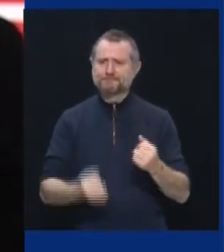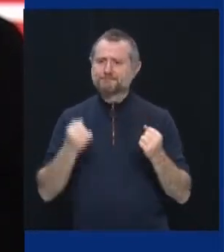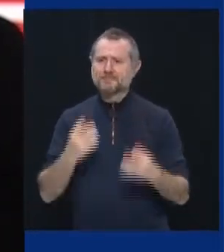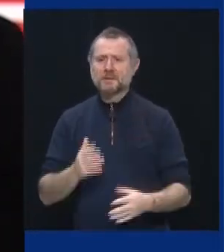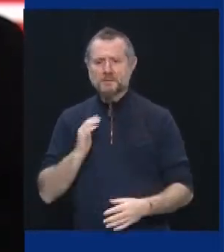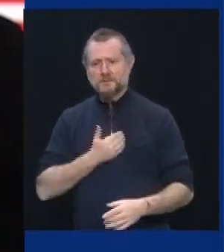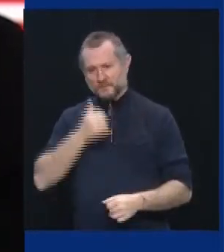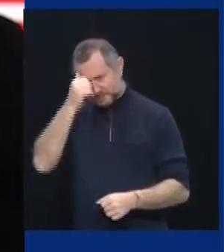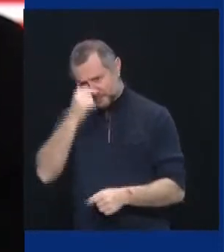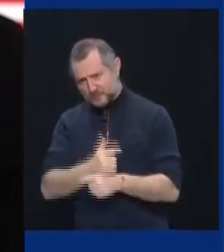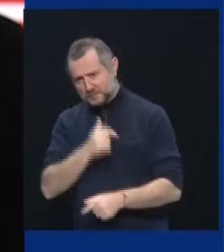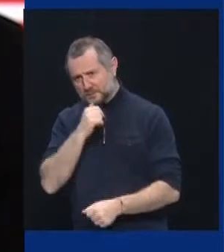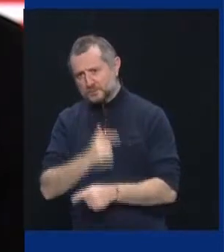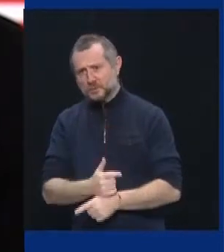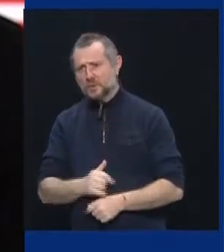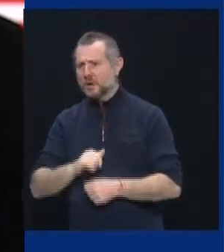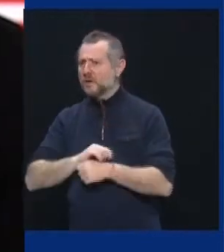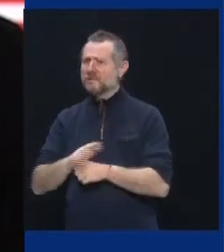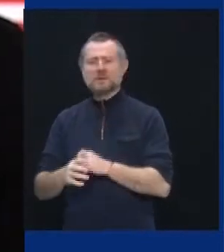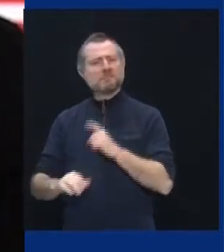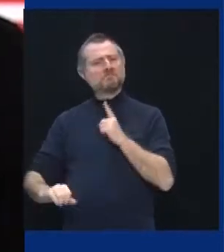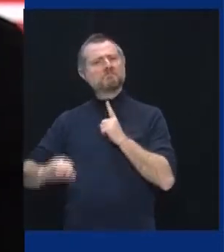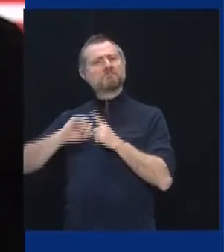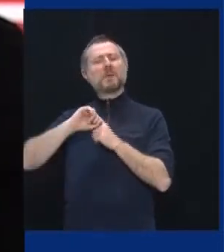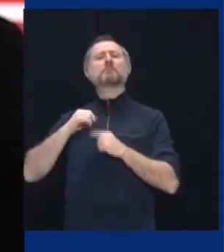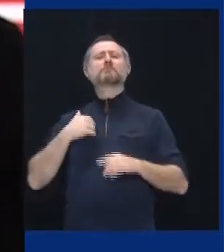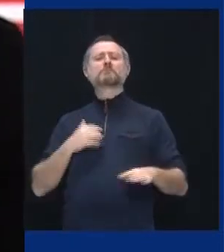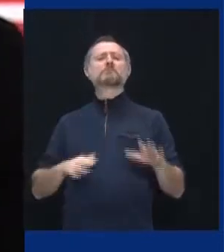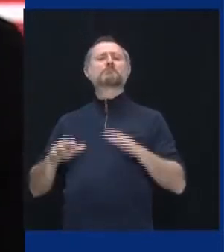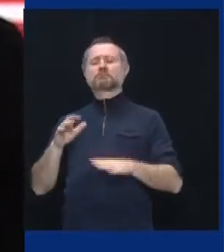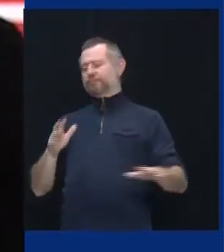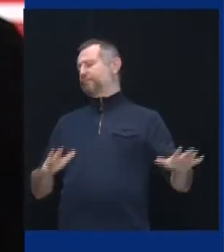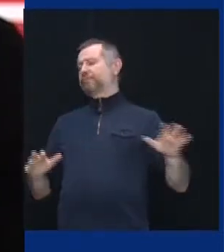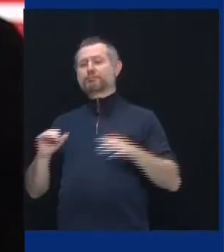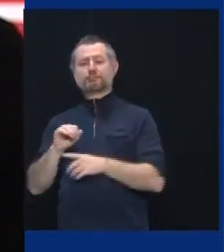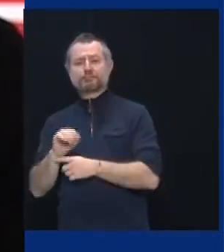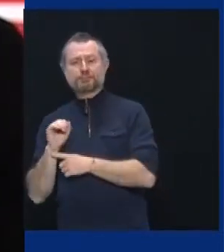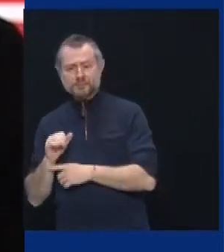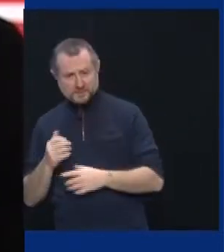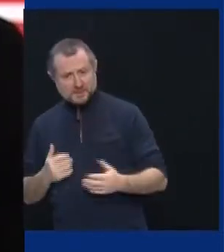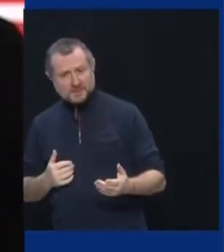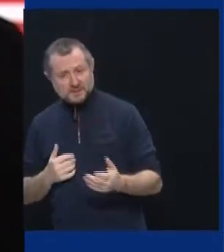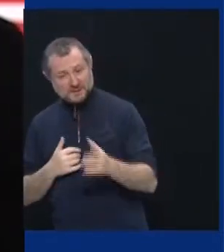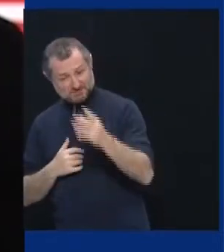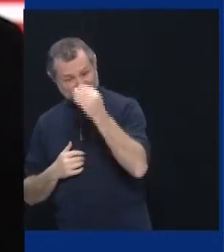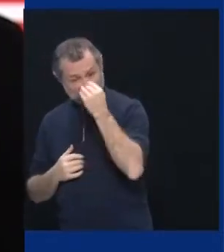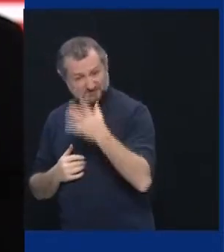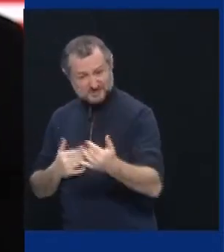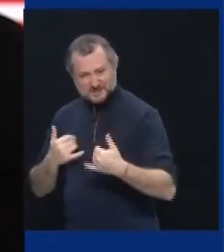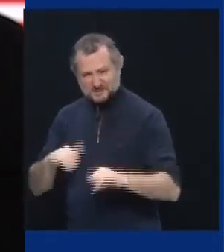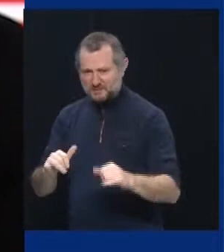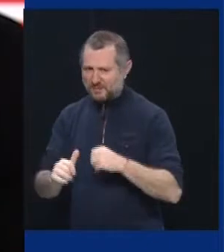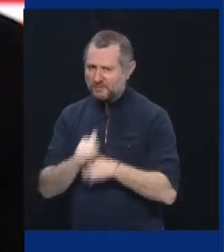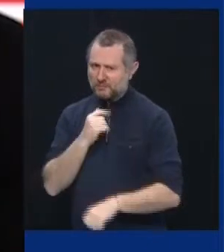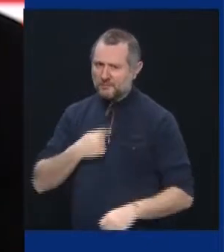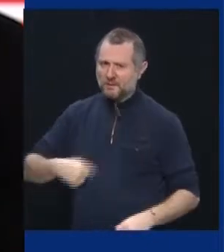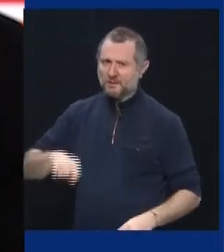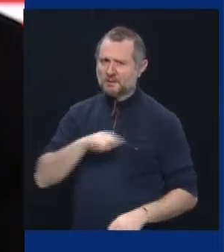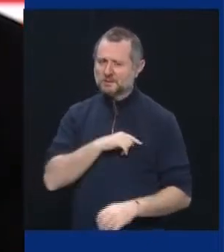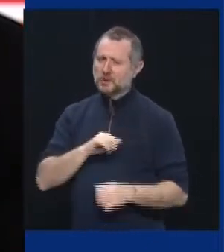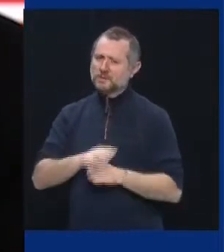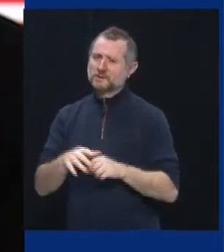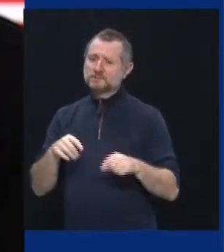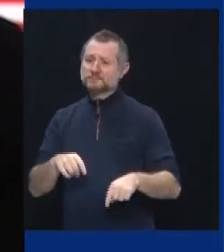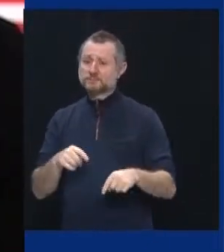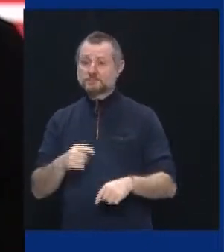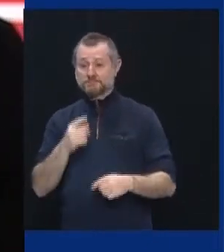It hits us hard and fast and is still a threat to us. With the vaccine, we can